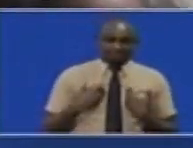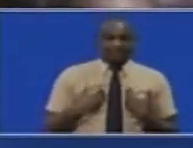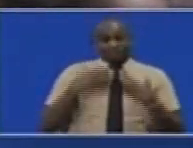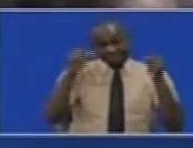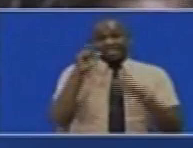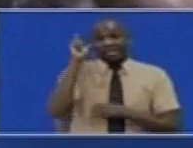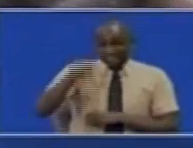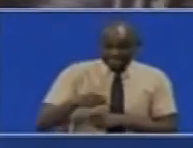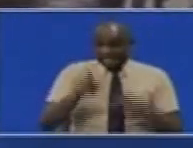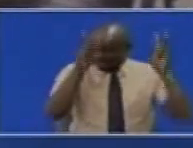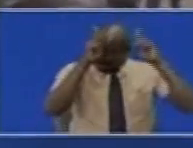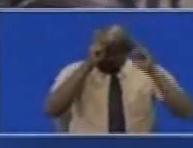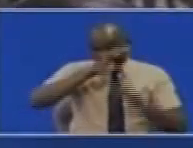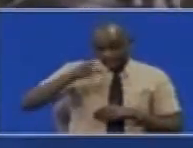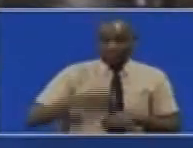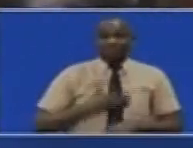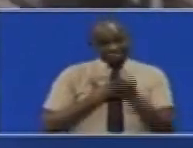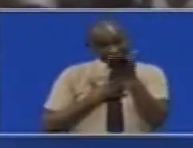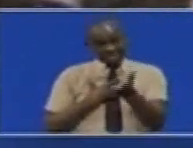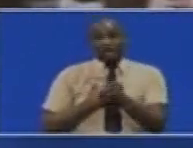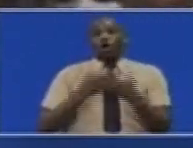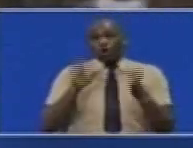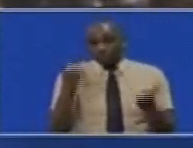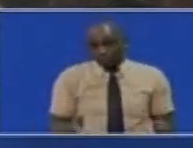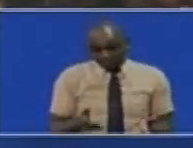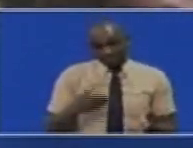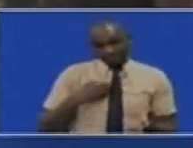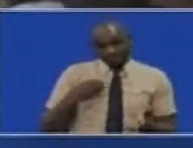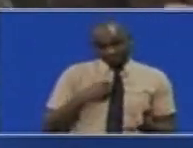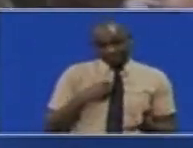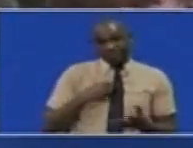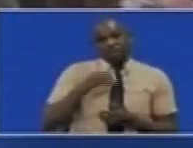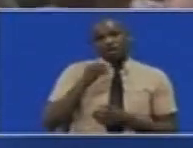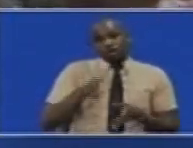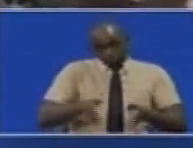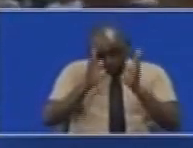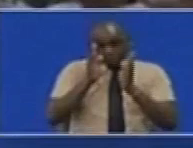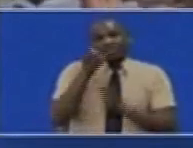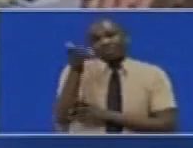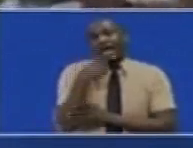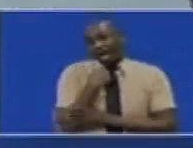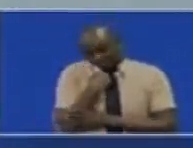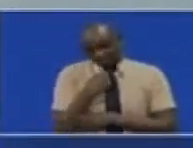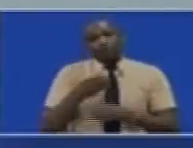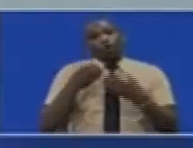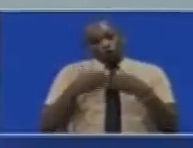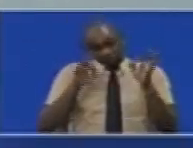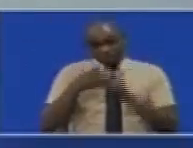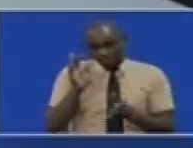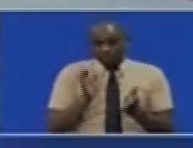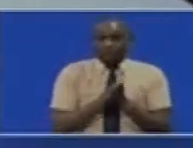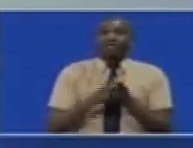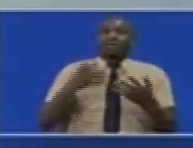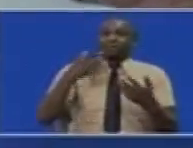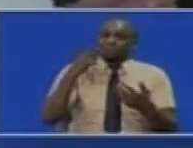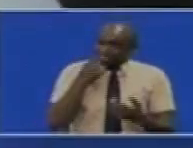later toured Kakamega County, where he commissioned the tarmacking of the Kakamega Navaholo Musikoma Road before giving medical equipment to